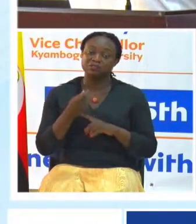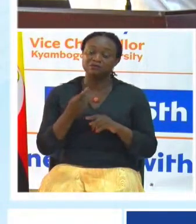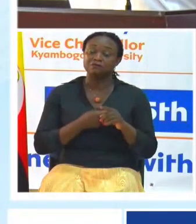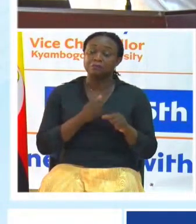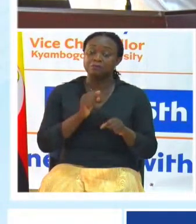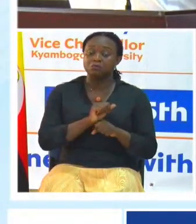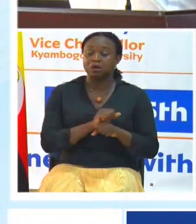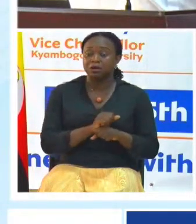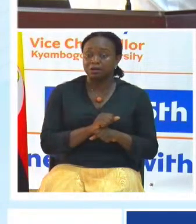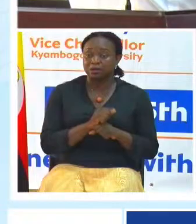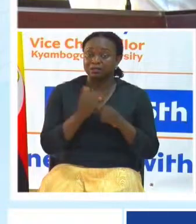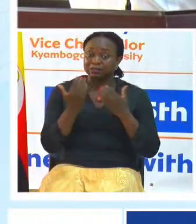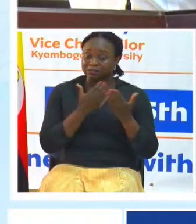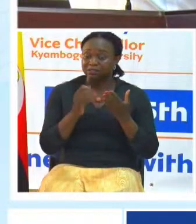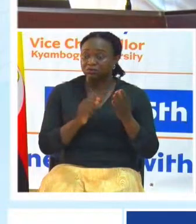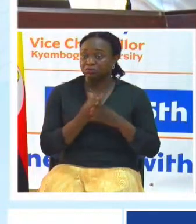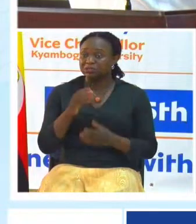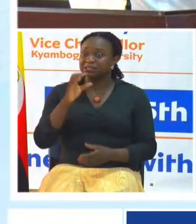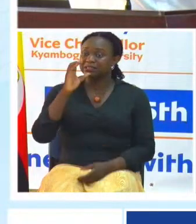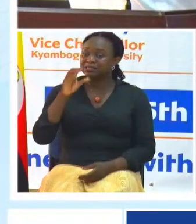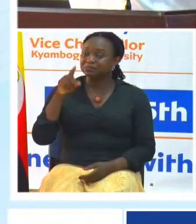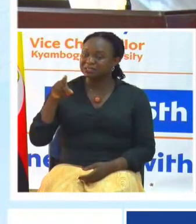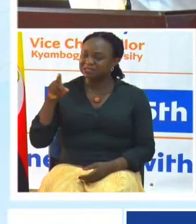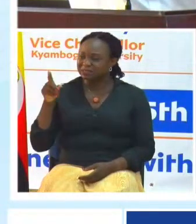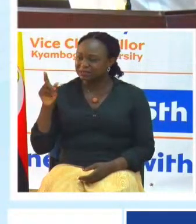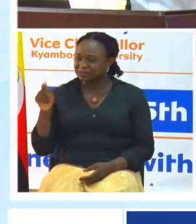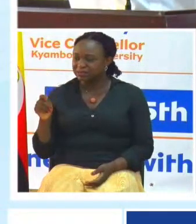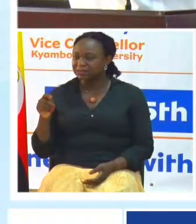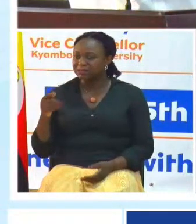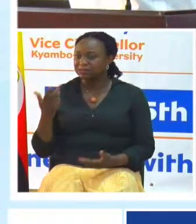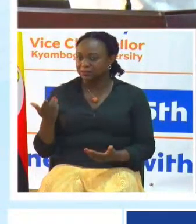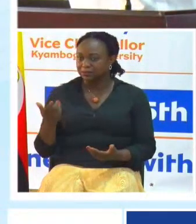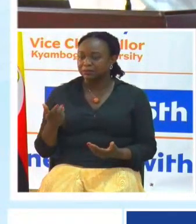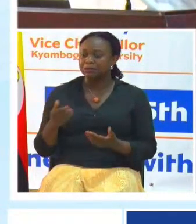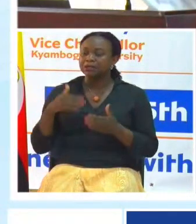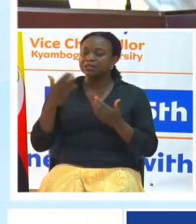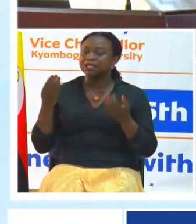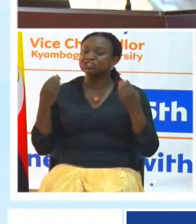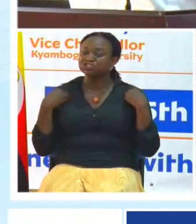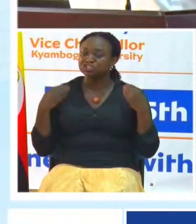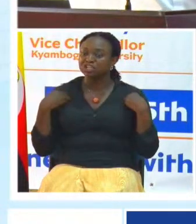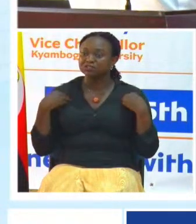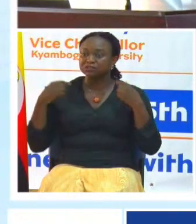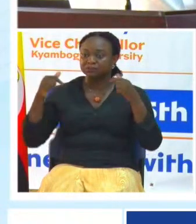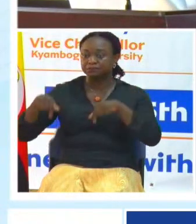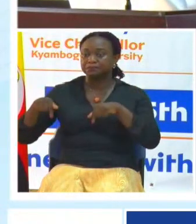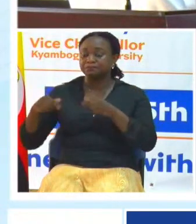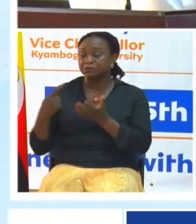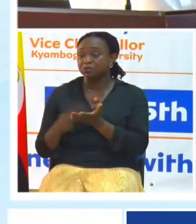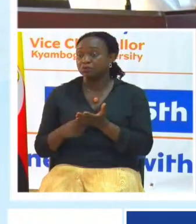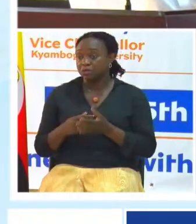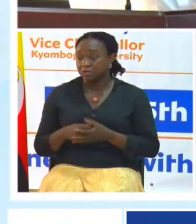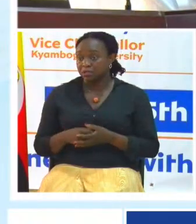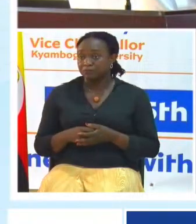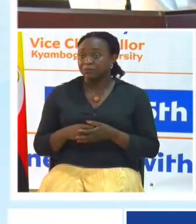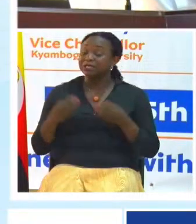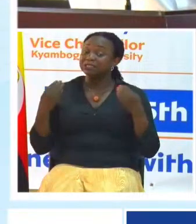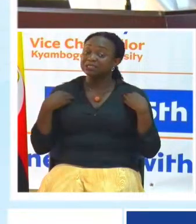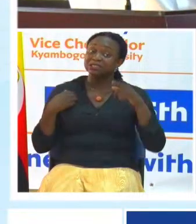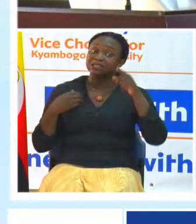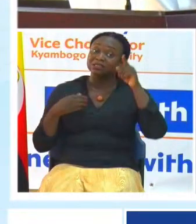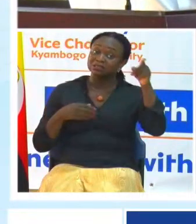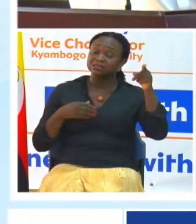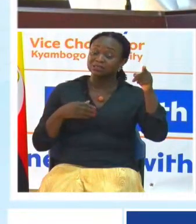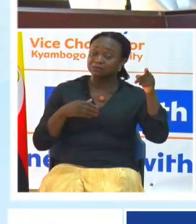what we call CPT, that's the curricular practical training. That is internship in Uganda. Internships in the United States